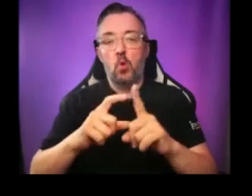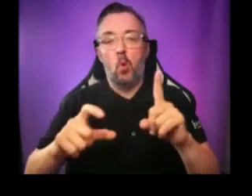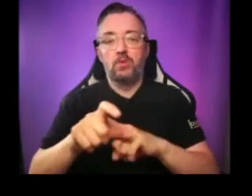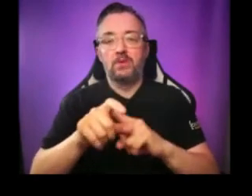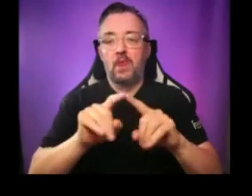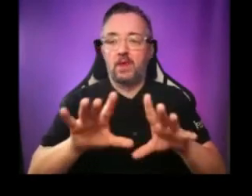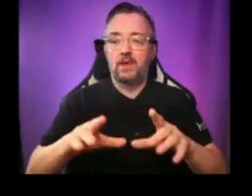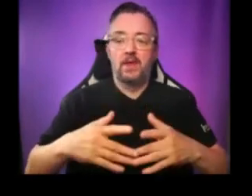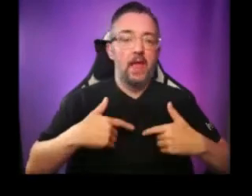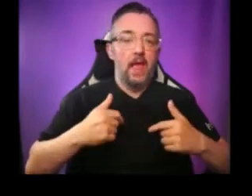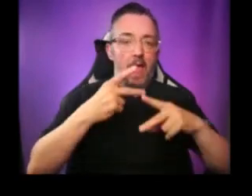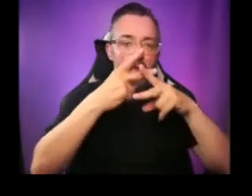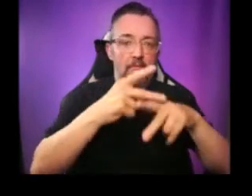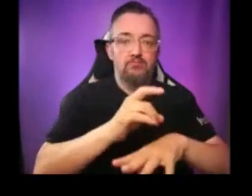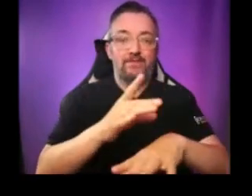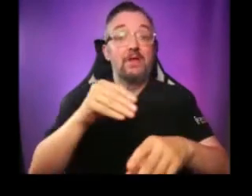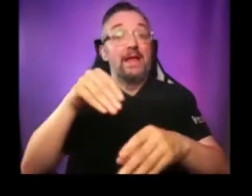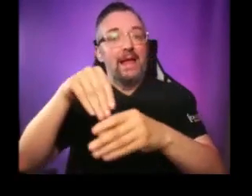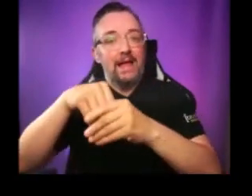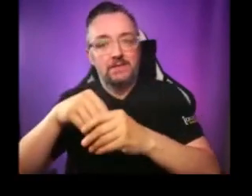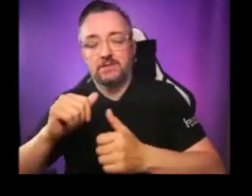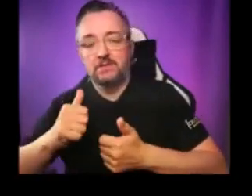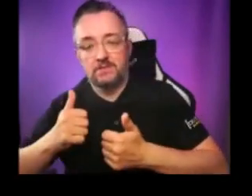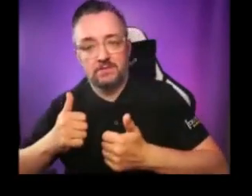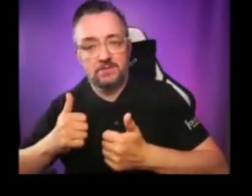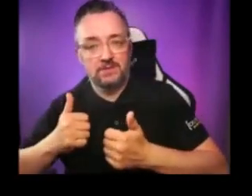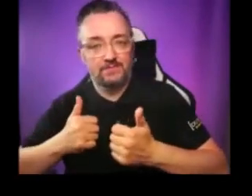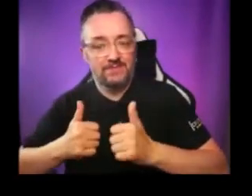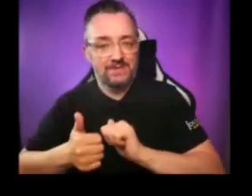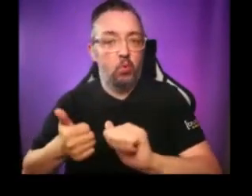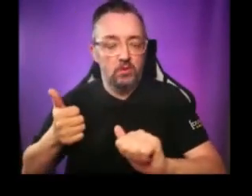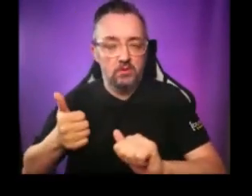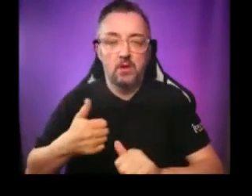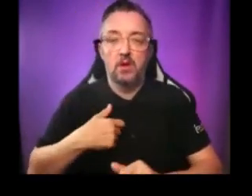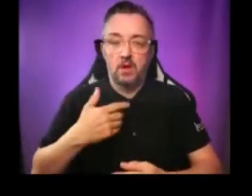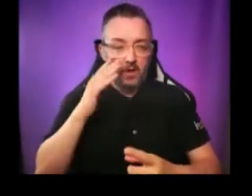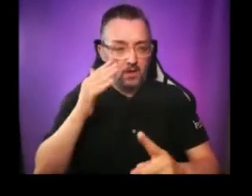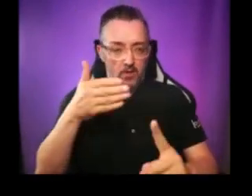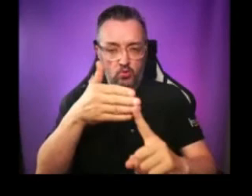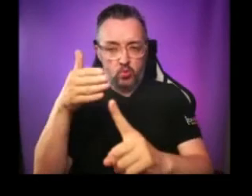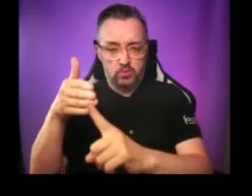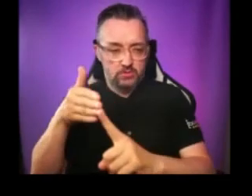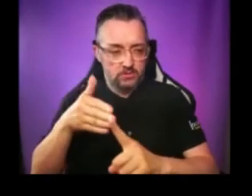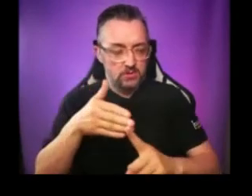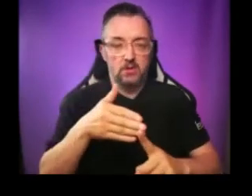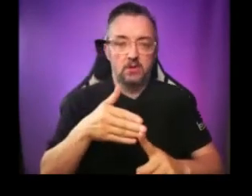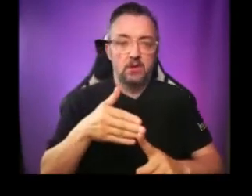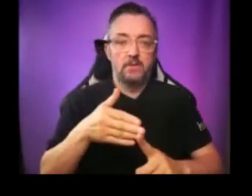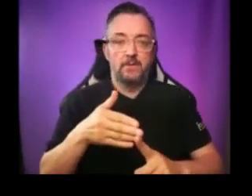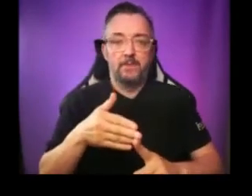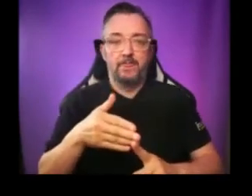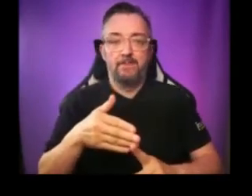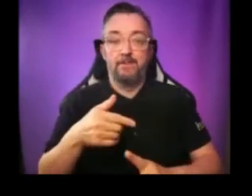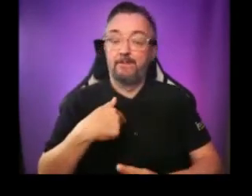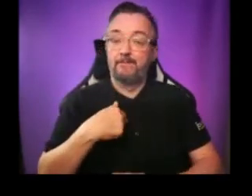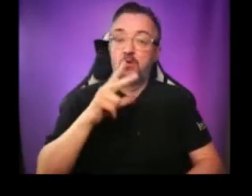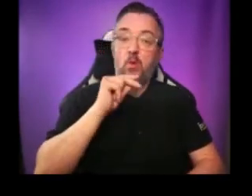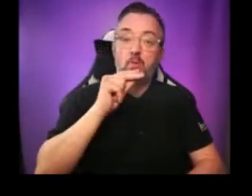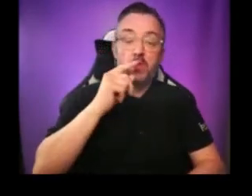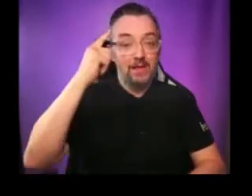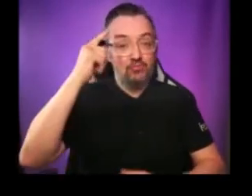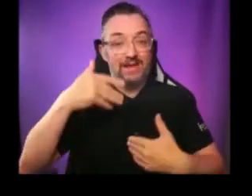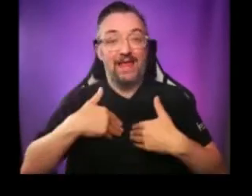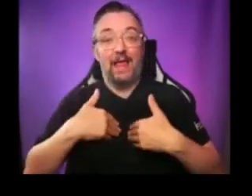healthcare professionals in sport, a lot of the athletes, I'm noticing a trend where when we're speaking about brain health,